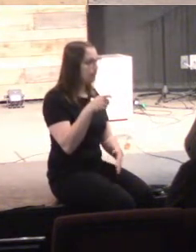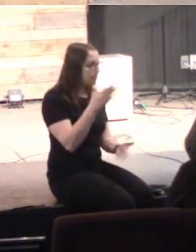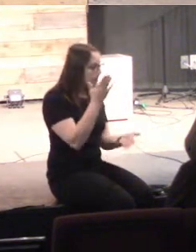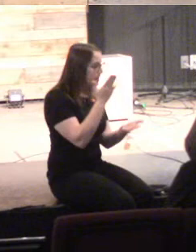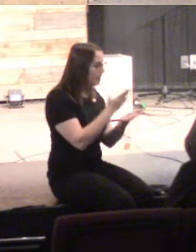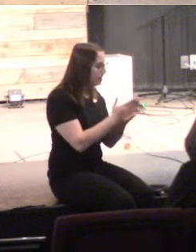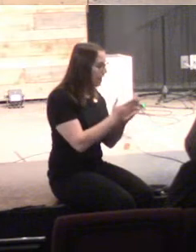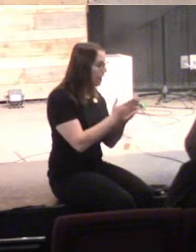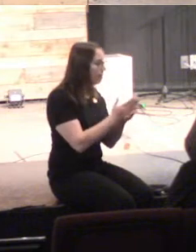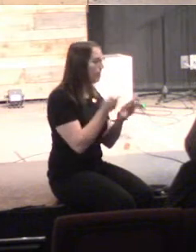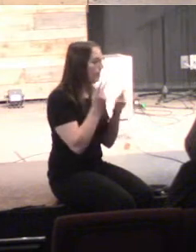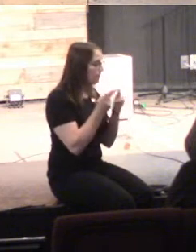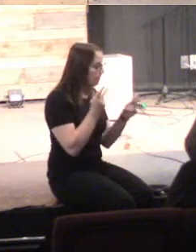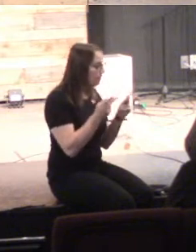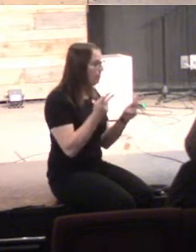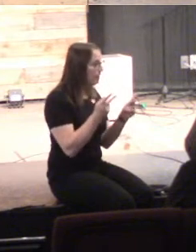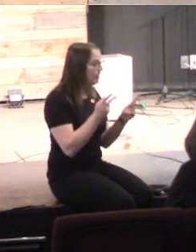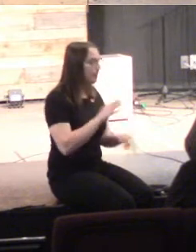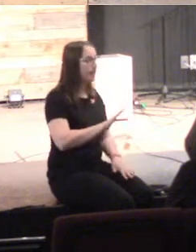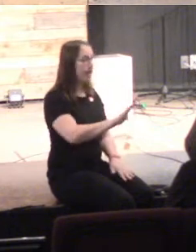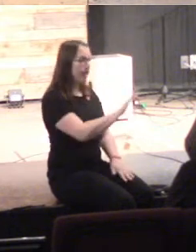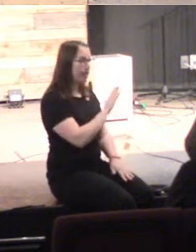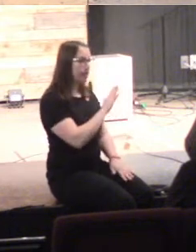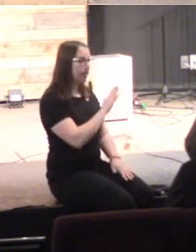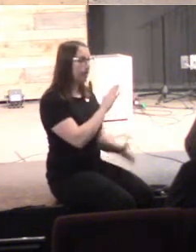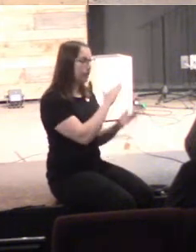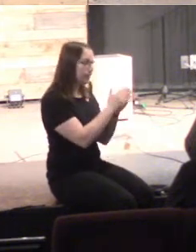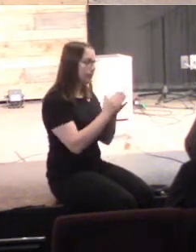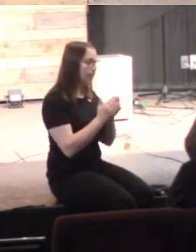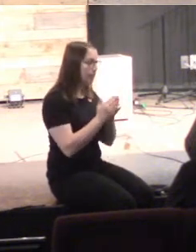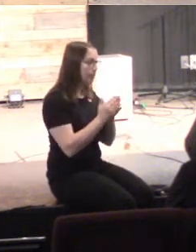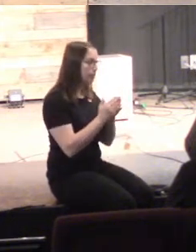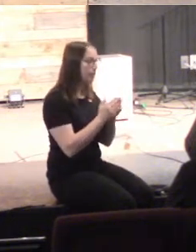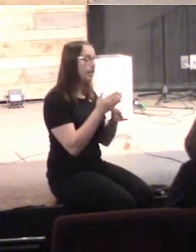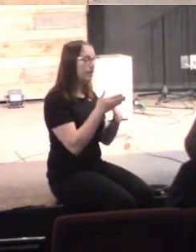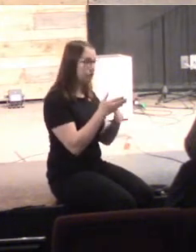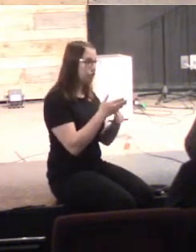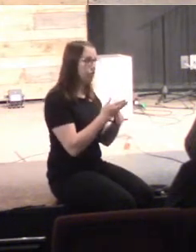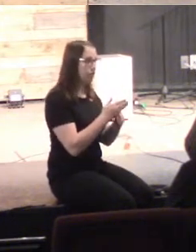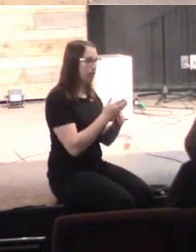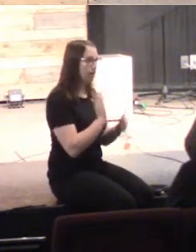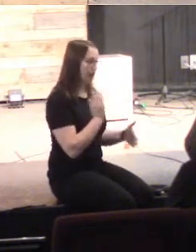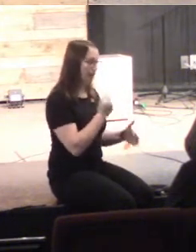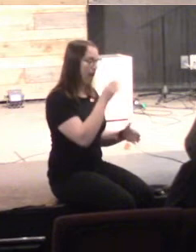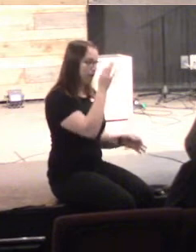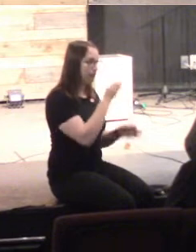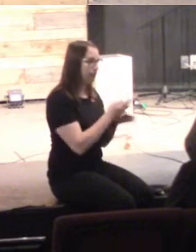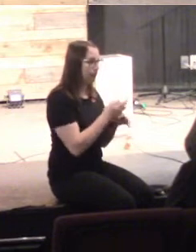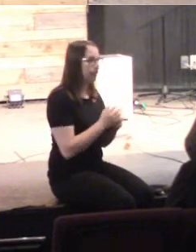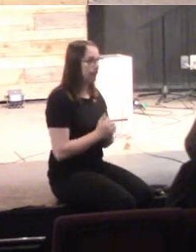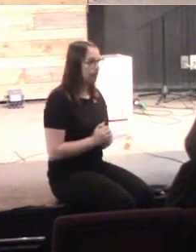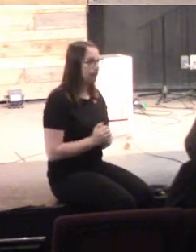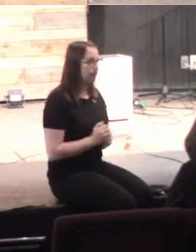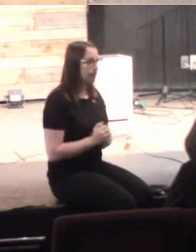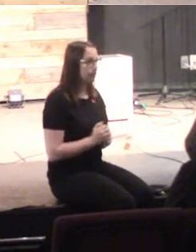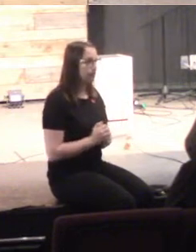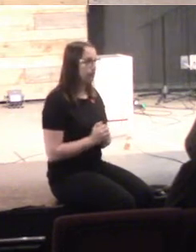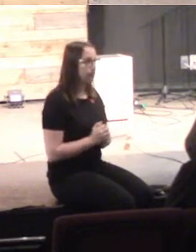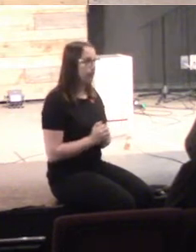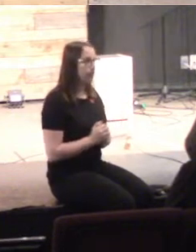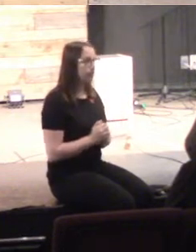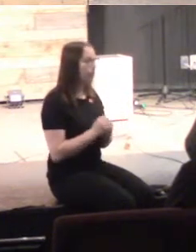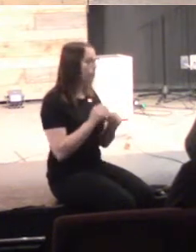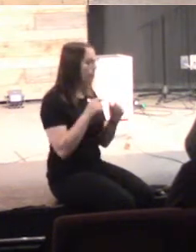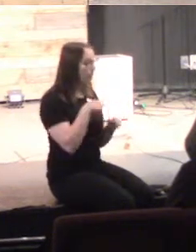share our faith. Amen? Amen. So they evangelize their way home,